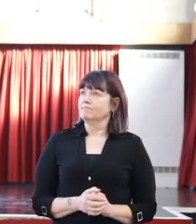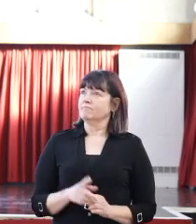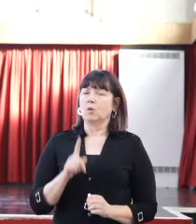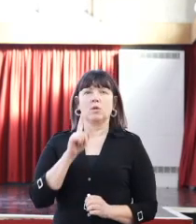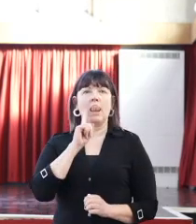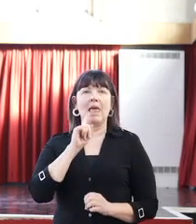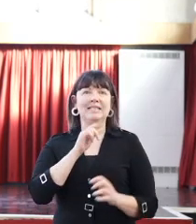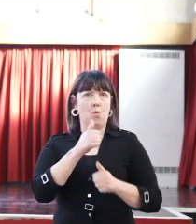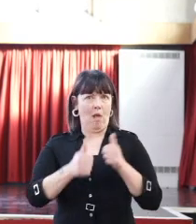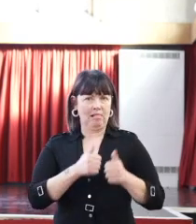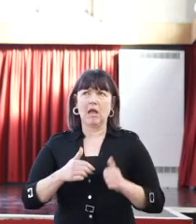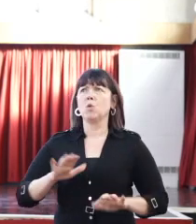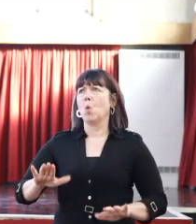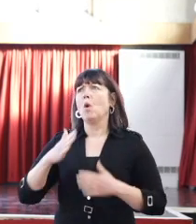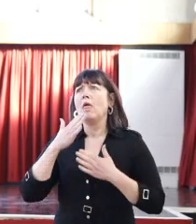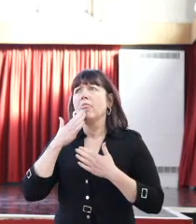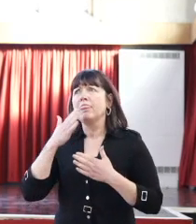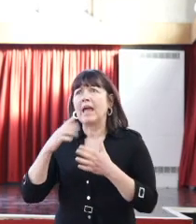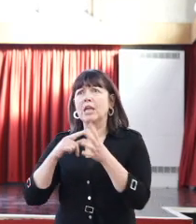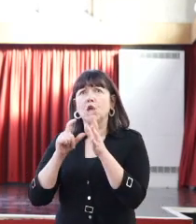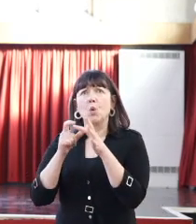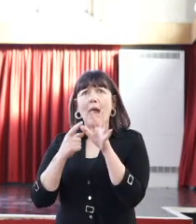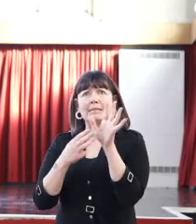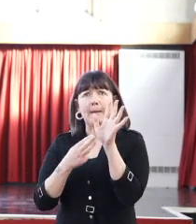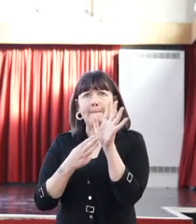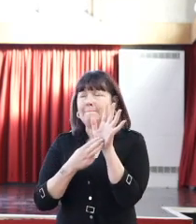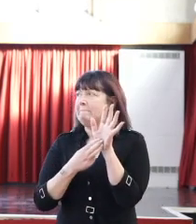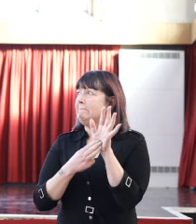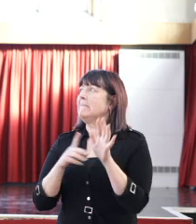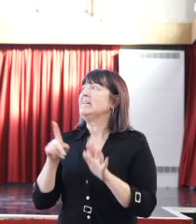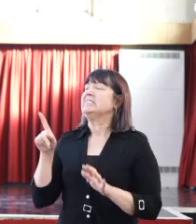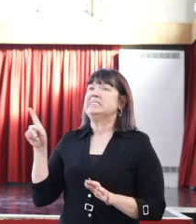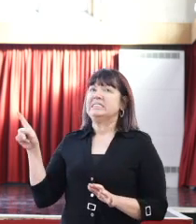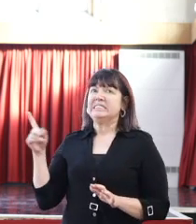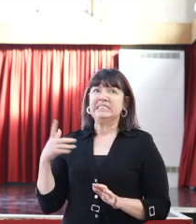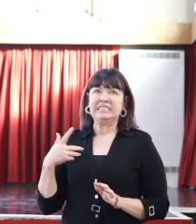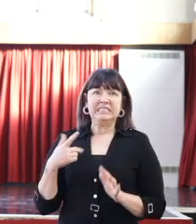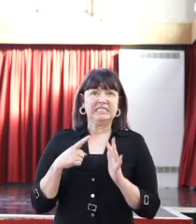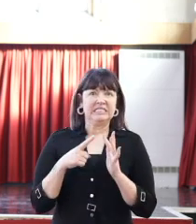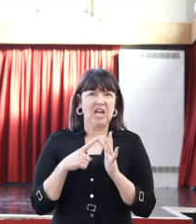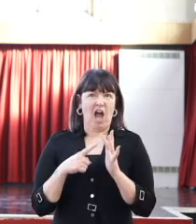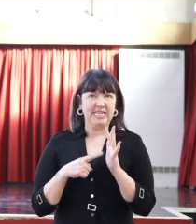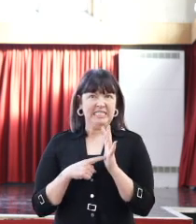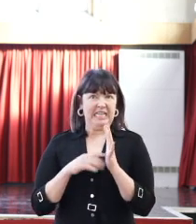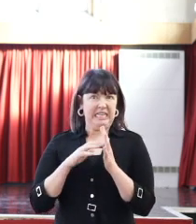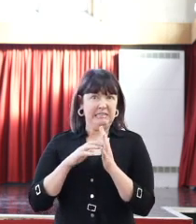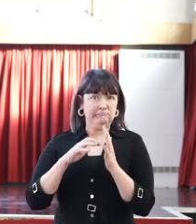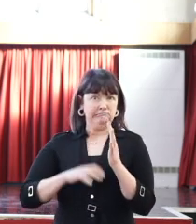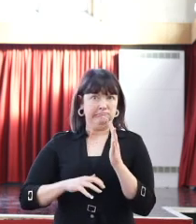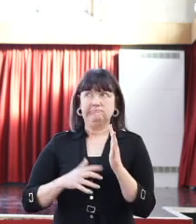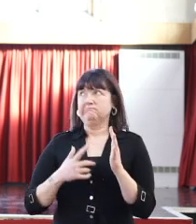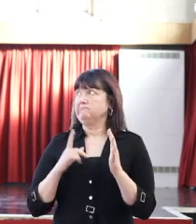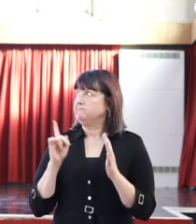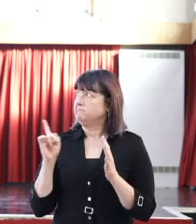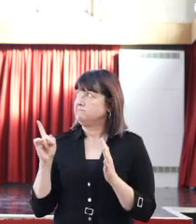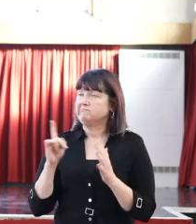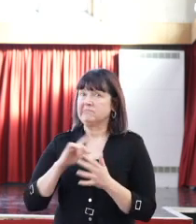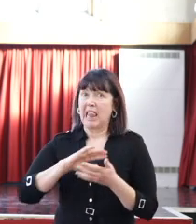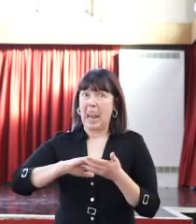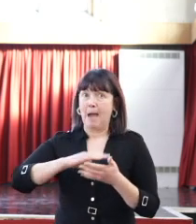Thank you, Adam. We shall have to have a little bit of a technological review afterwards to see the one time